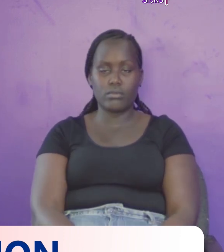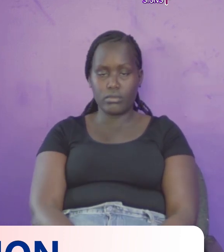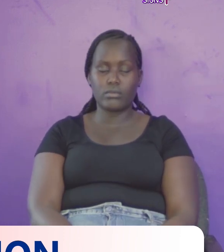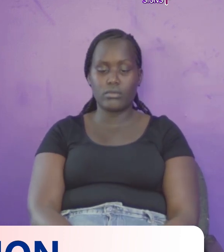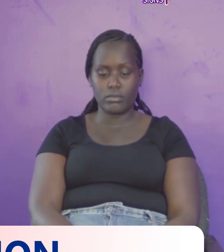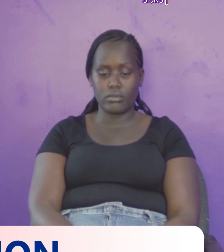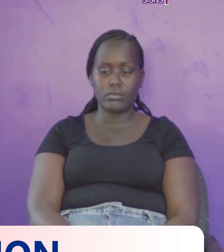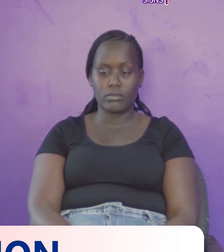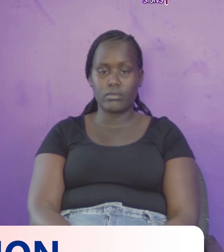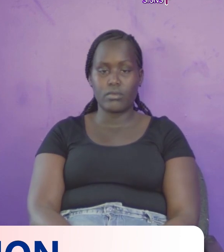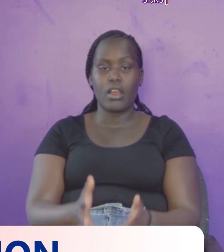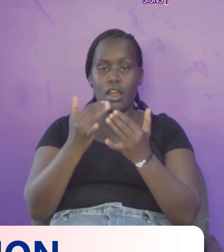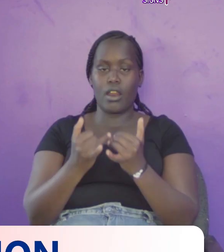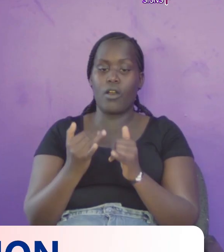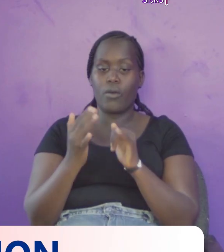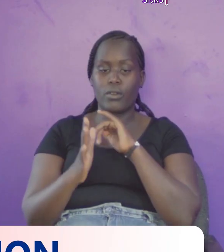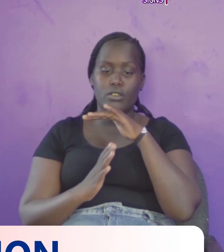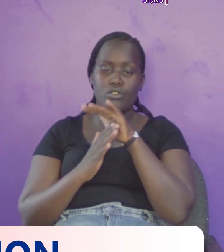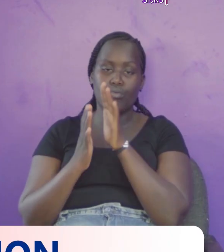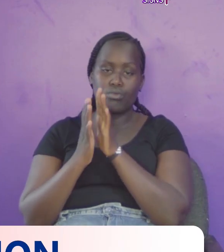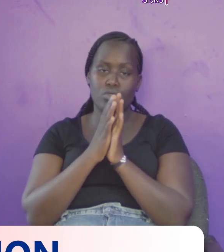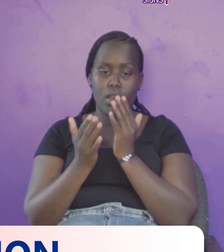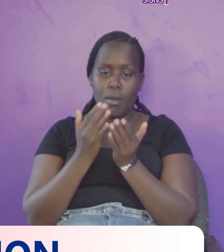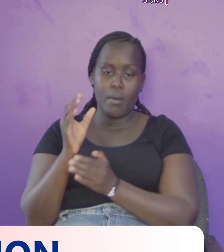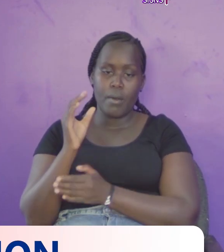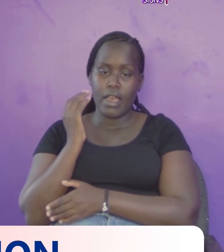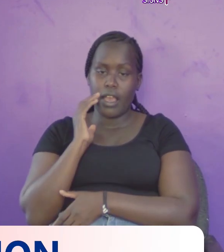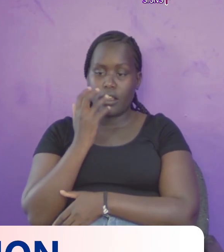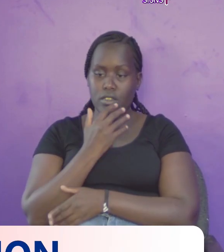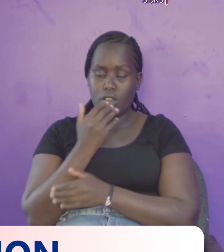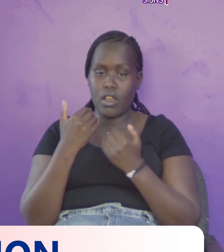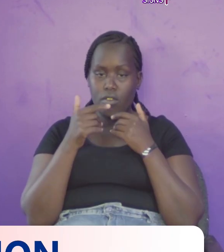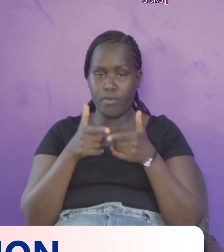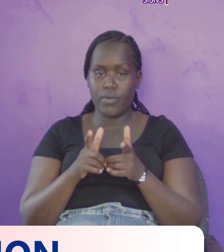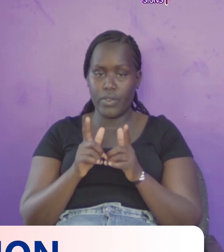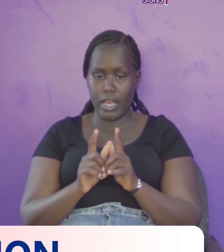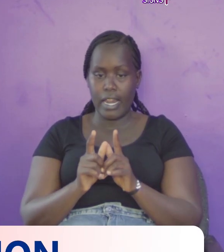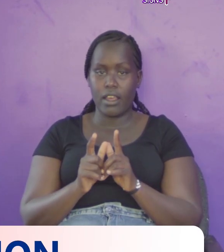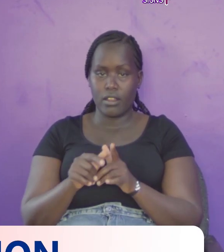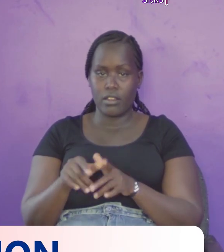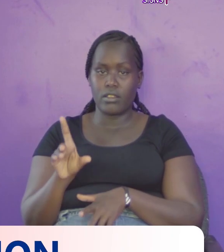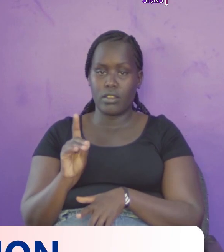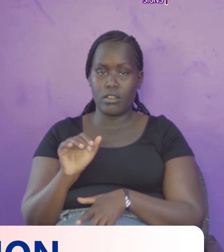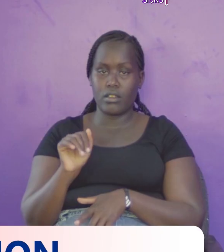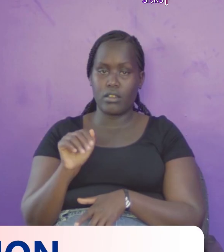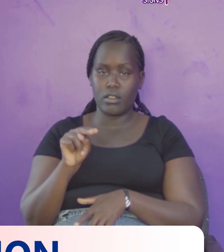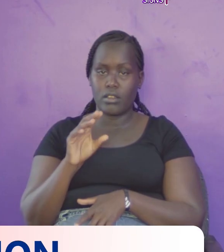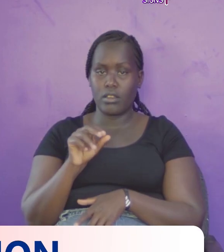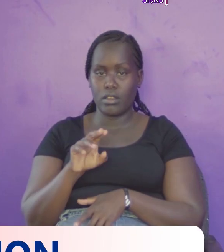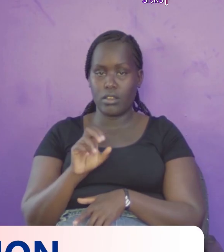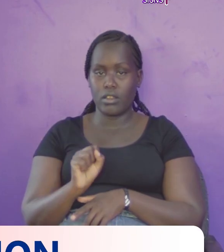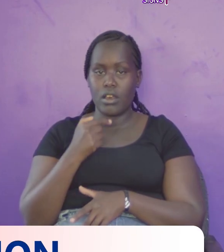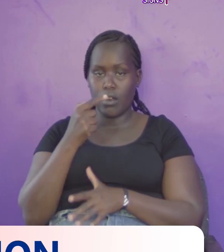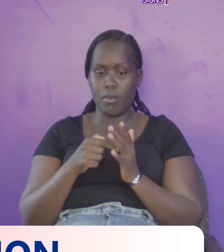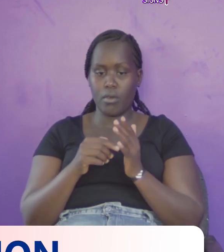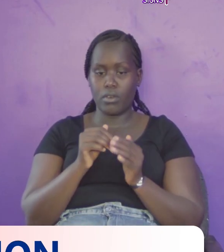Now it is trending. No, Mr. Maybe Jana, Gachagua should have let Duncan stand because alimwambia weka kando